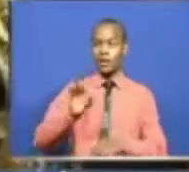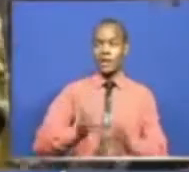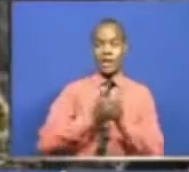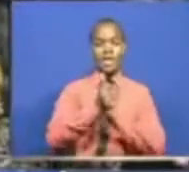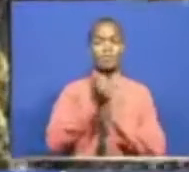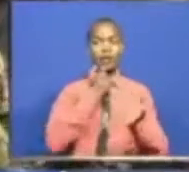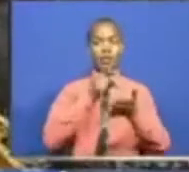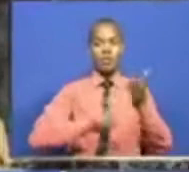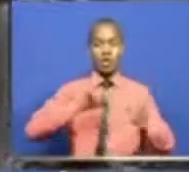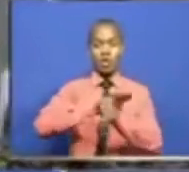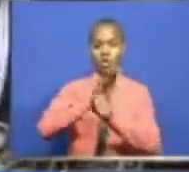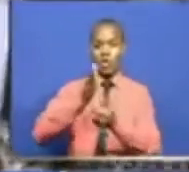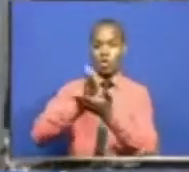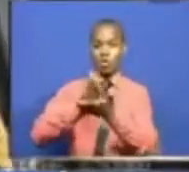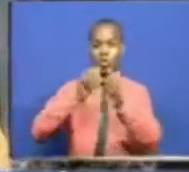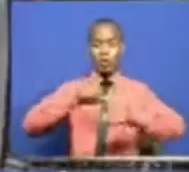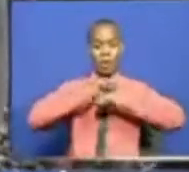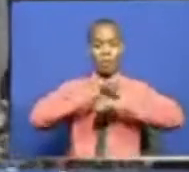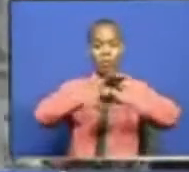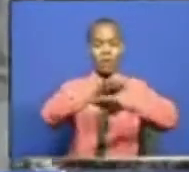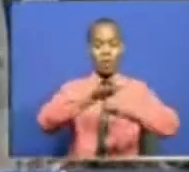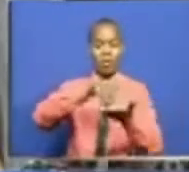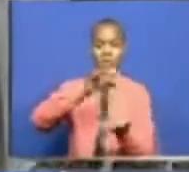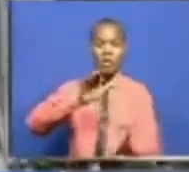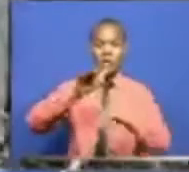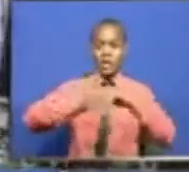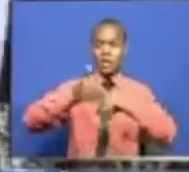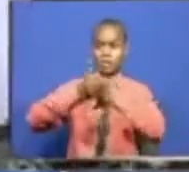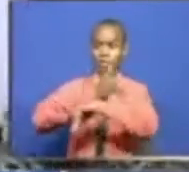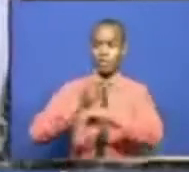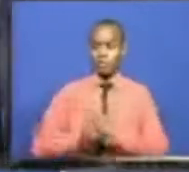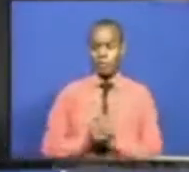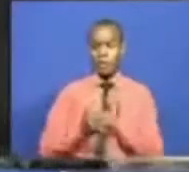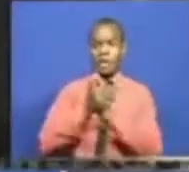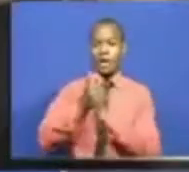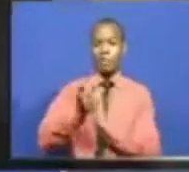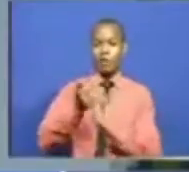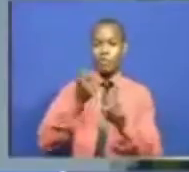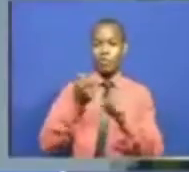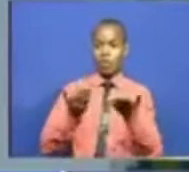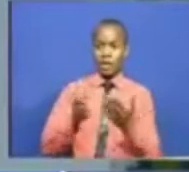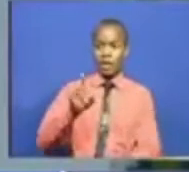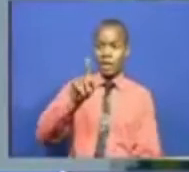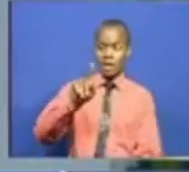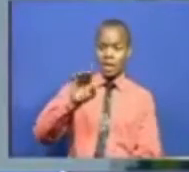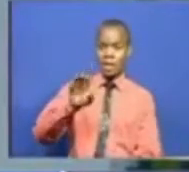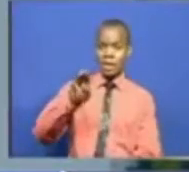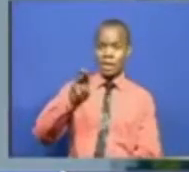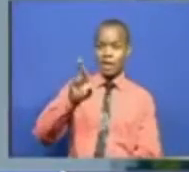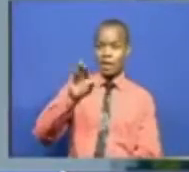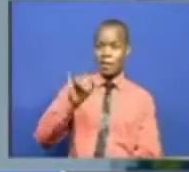strain appears to be more transmissible than earlier variants. Experts from the Kenya Medical Research Institute